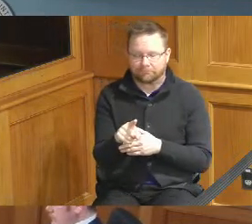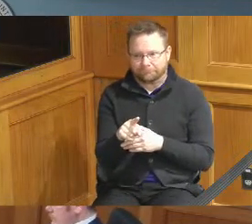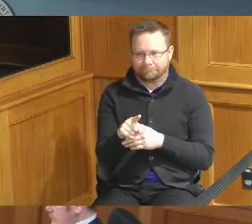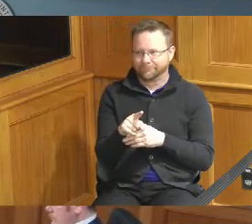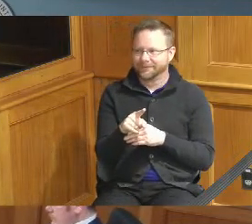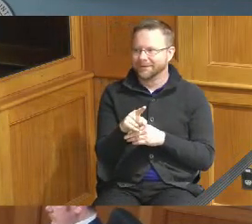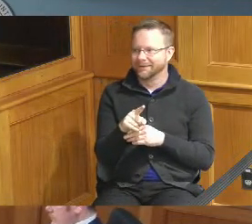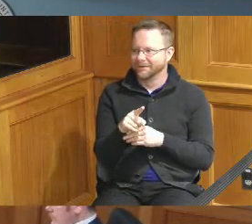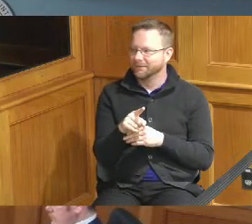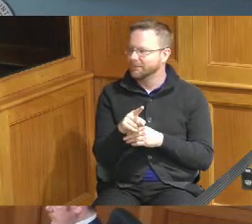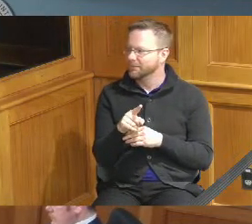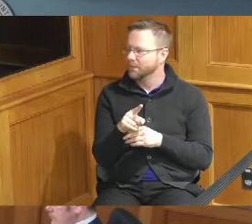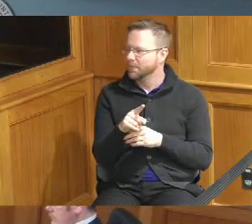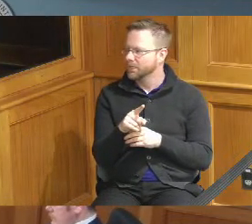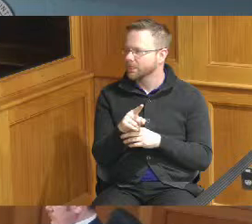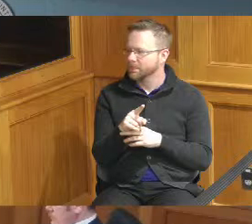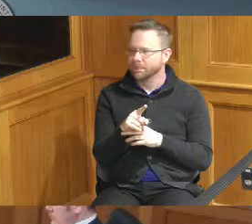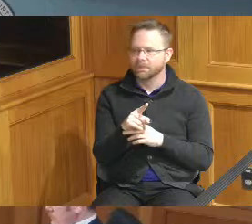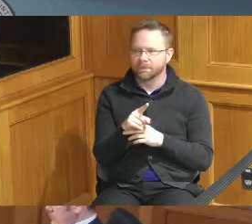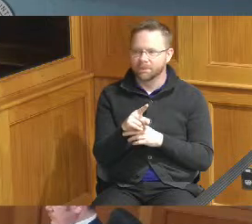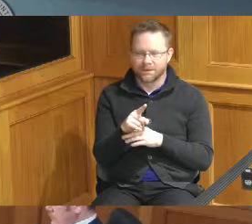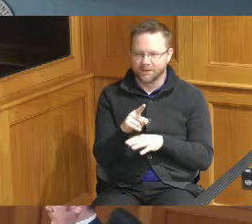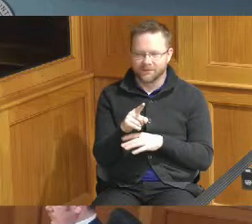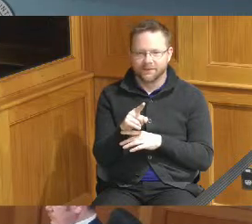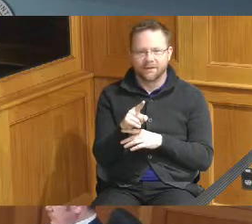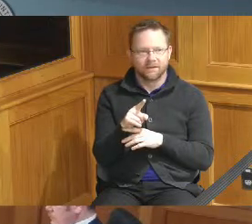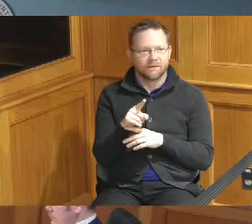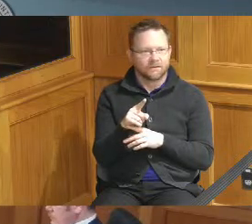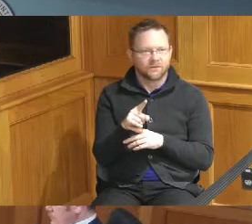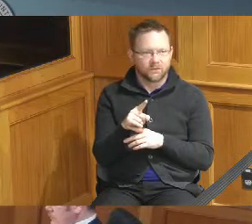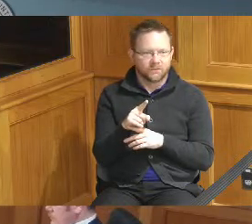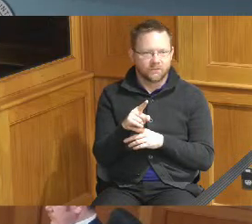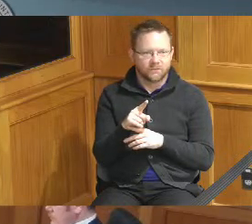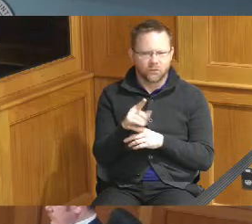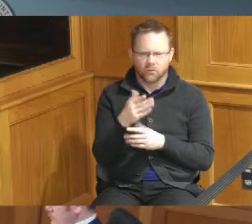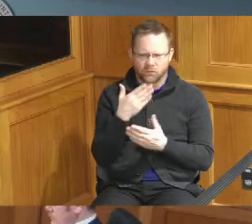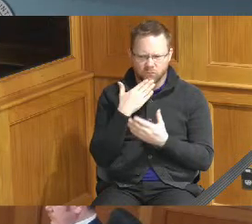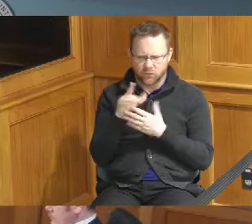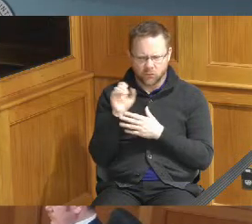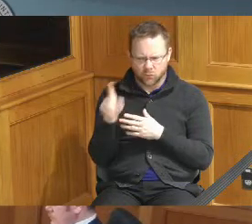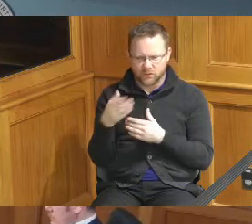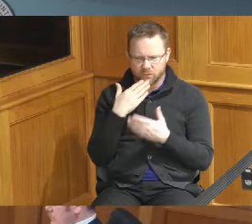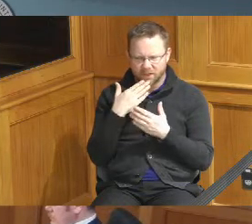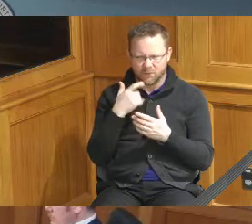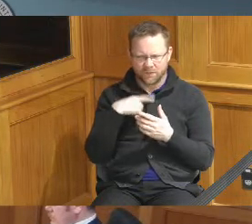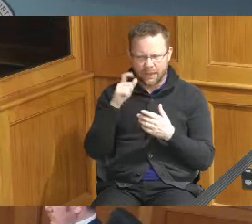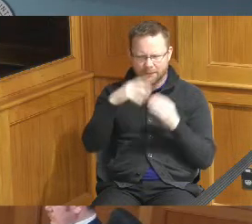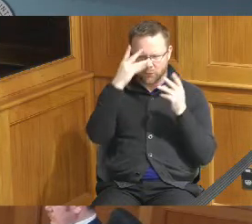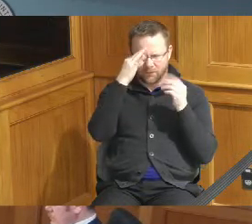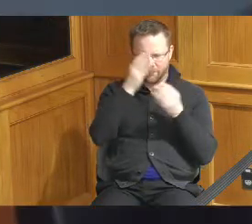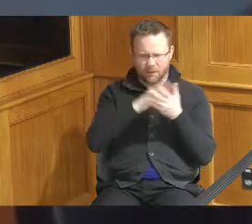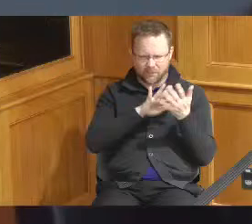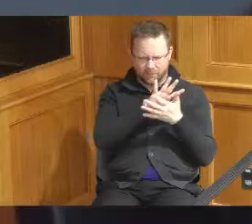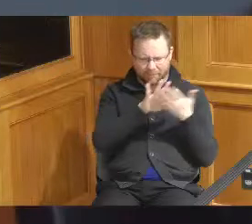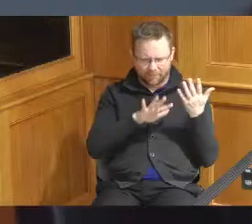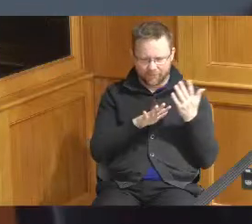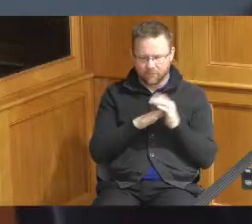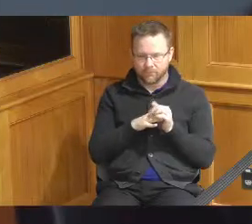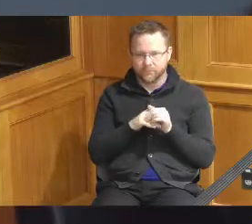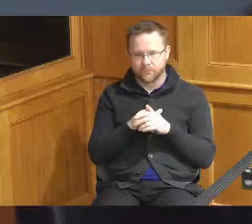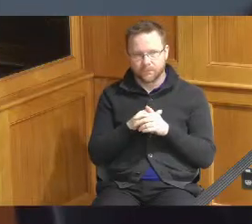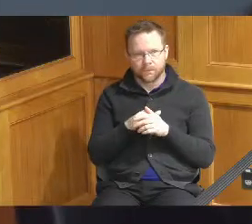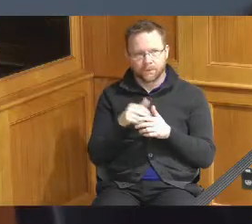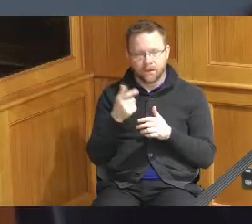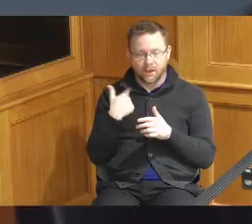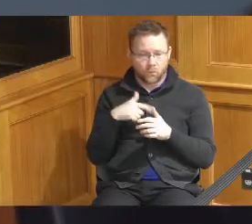thinking that you sent to Jeff or asked Jeff about. So there's some things that I need to think about. And certainly we